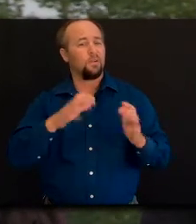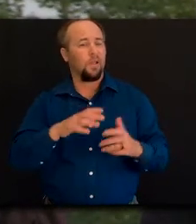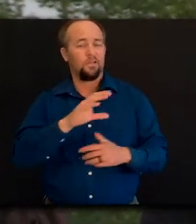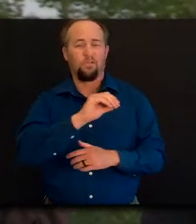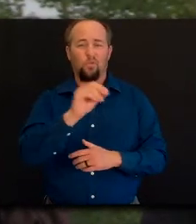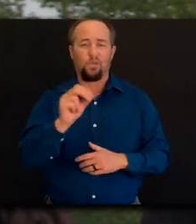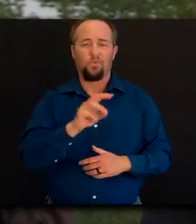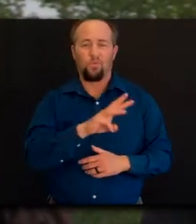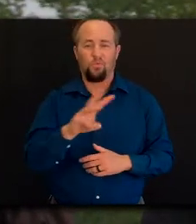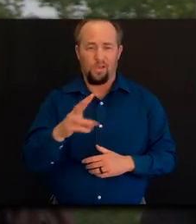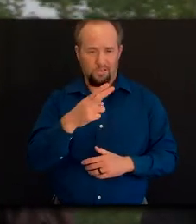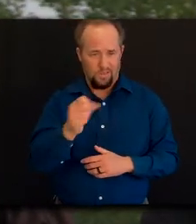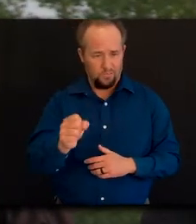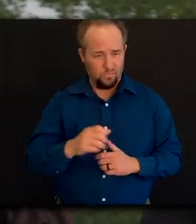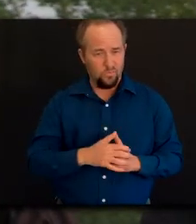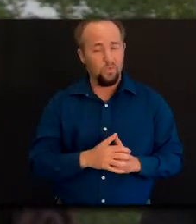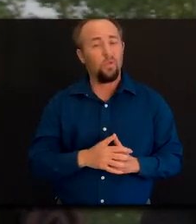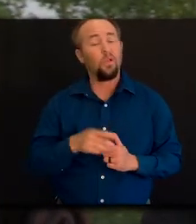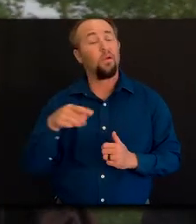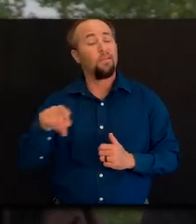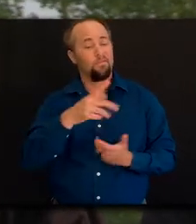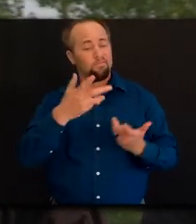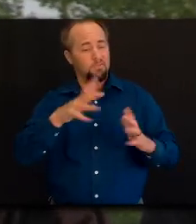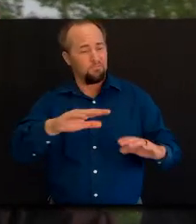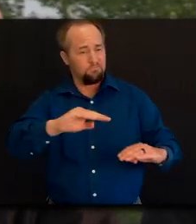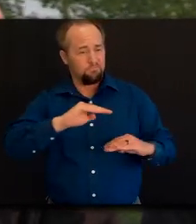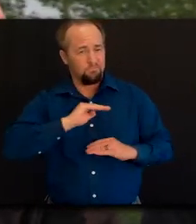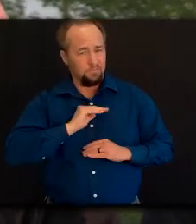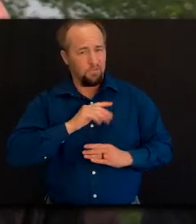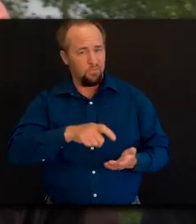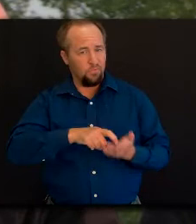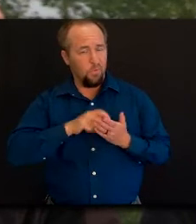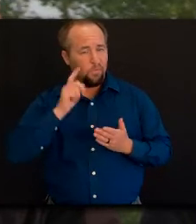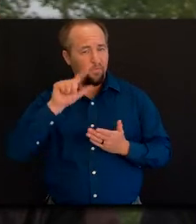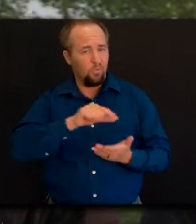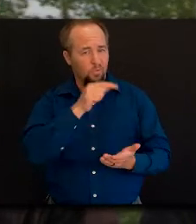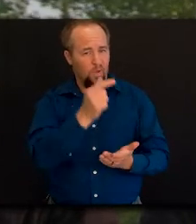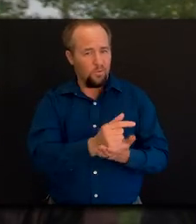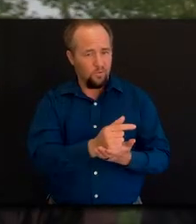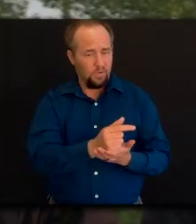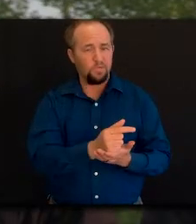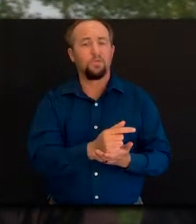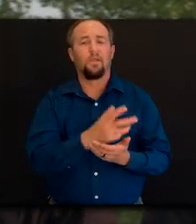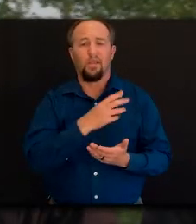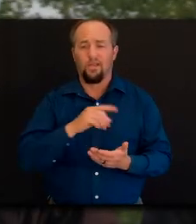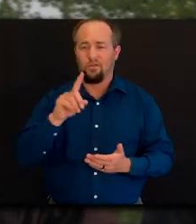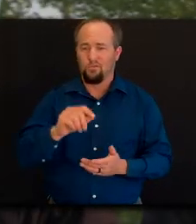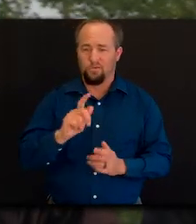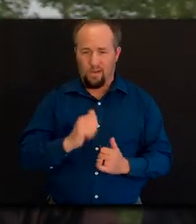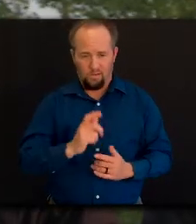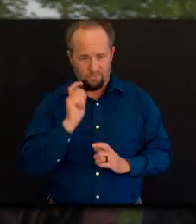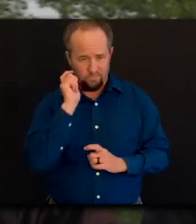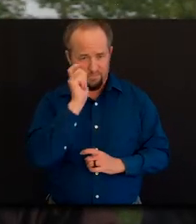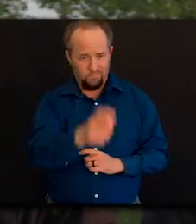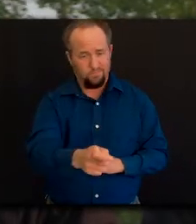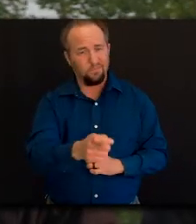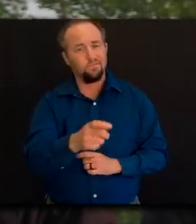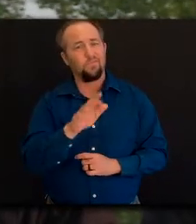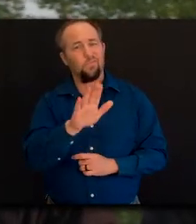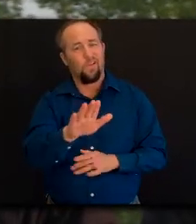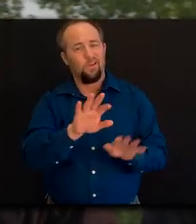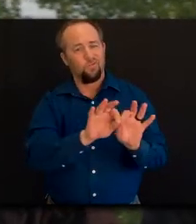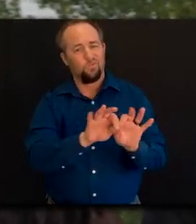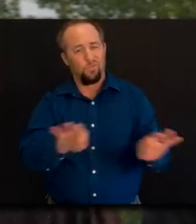Olathe Northwest High School as having met the requirements for graduation and do hereby confer upon them